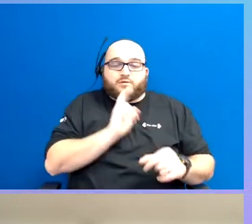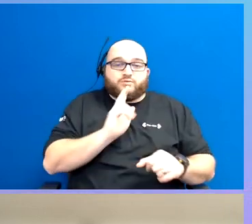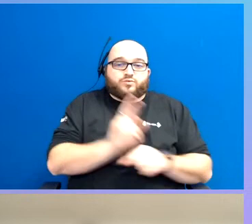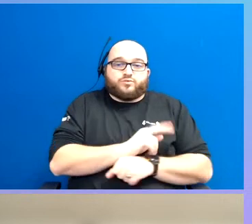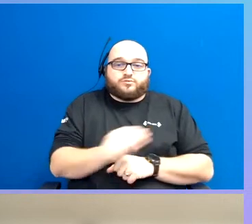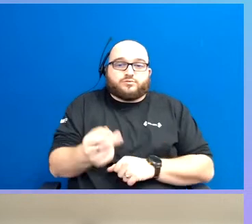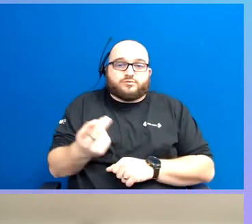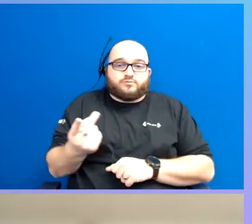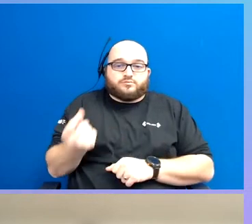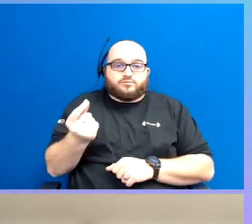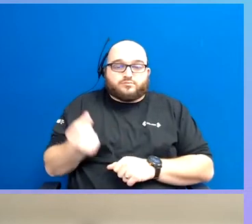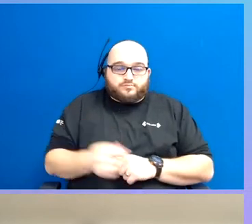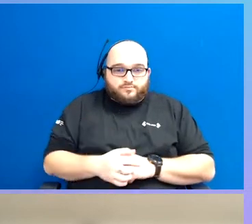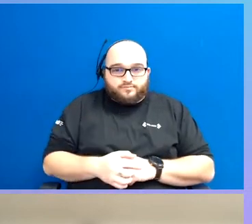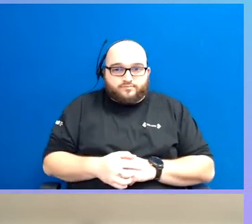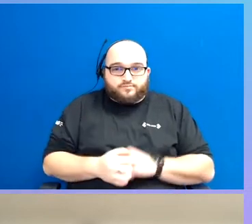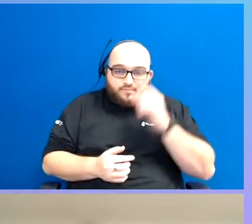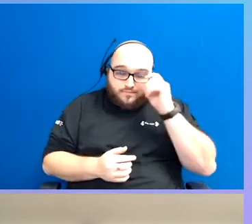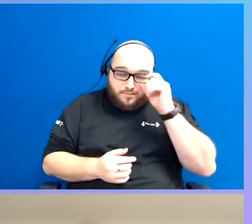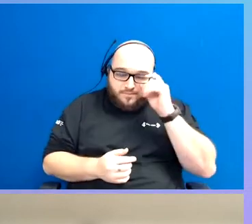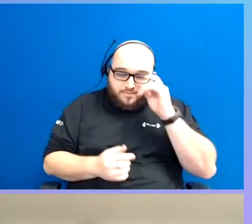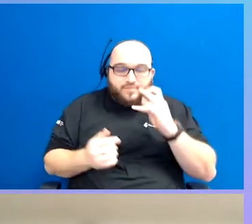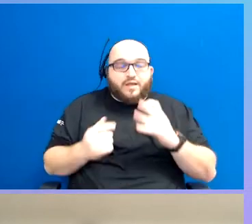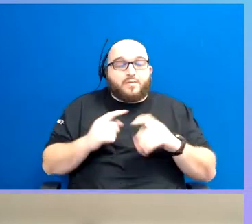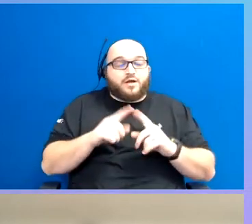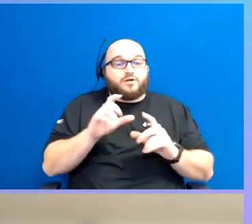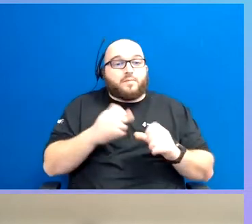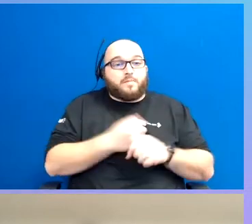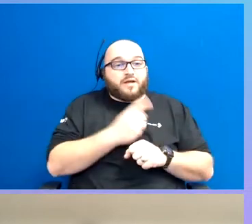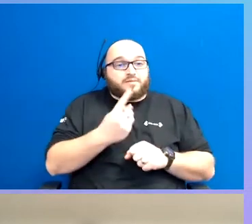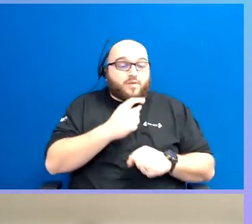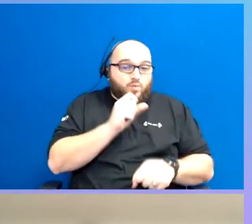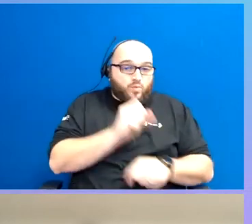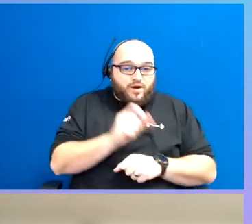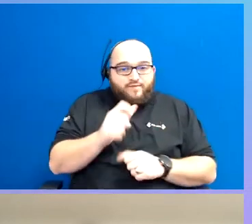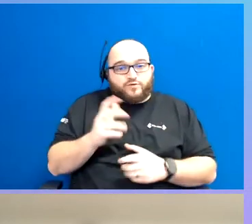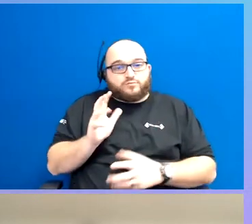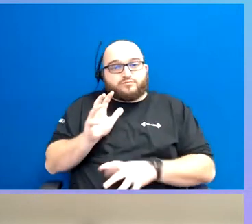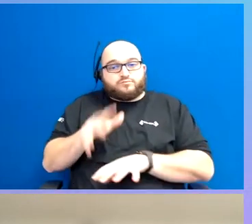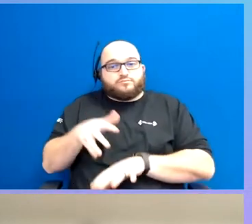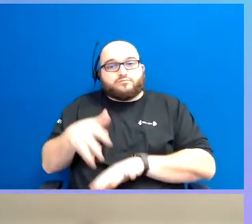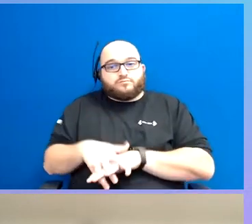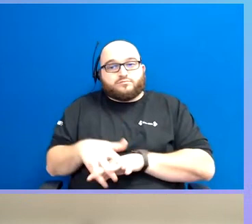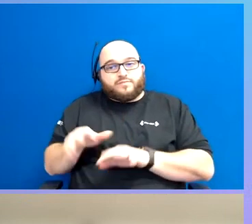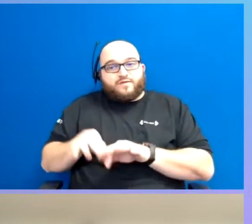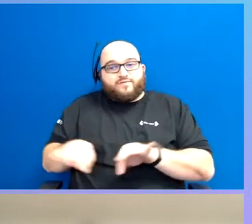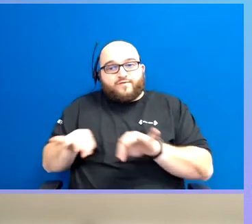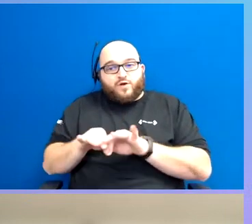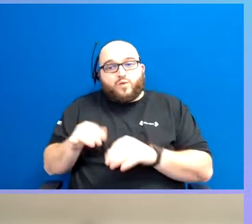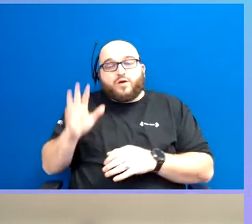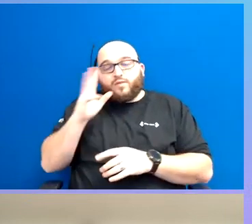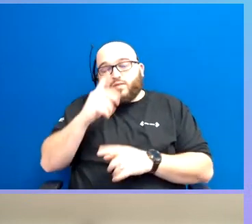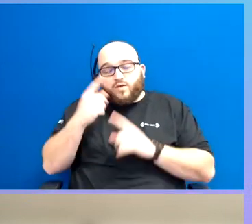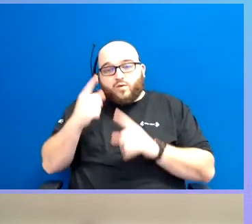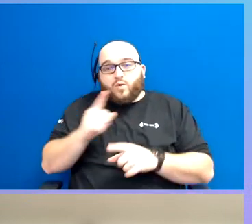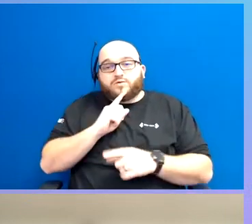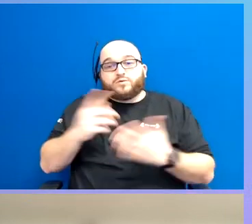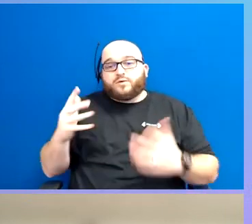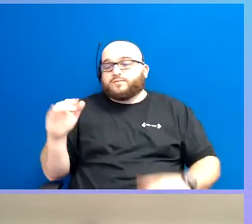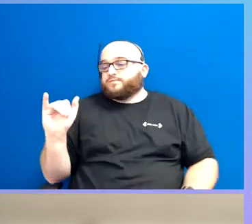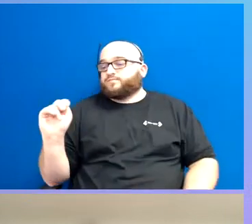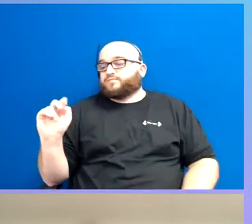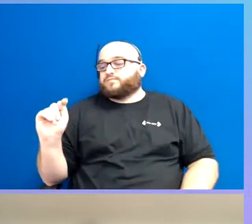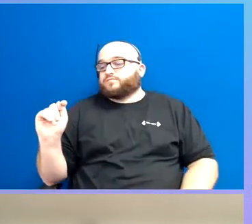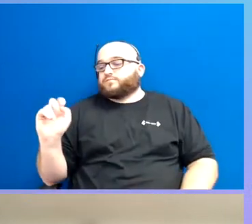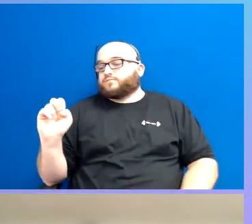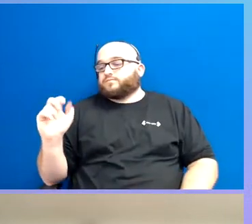think for really work, you need to combine it with values. So for me, the core values here is integrity, do the right things for our